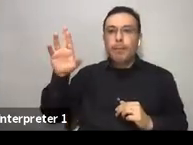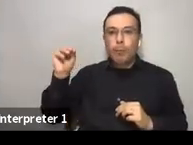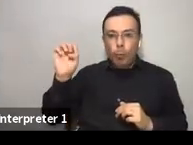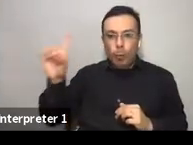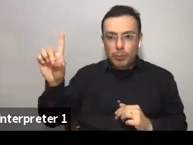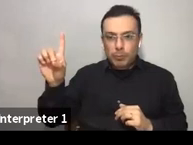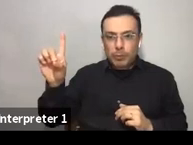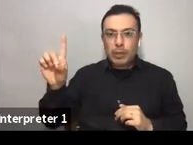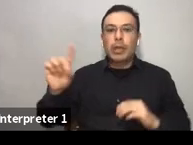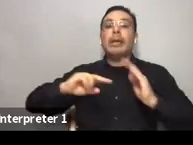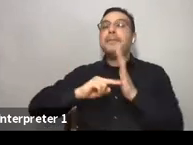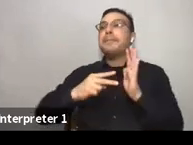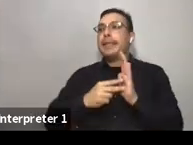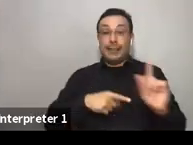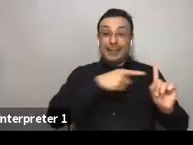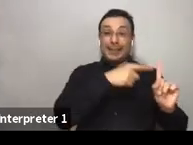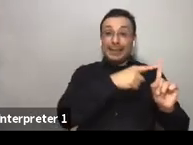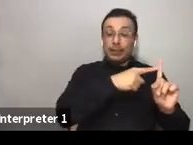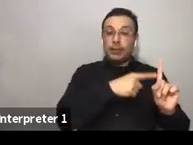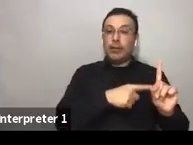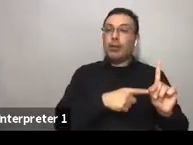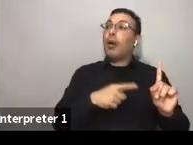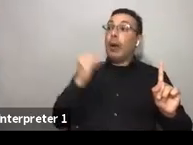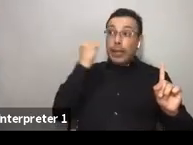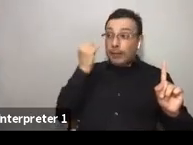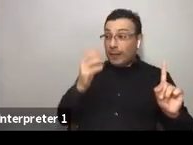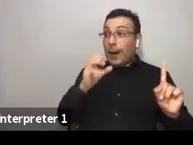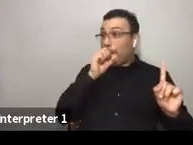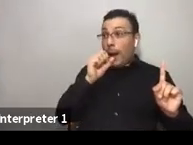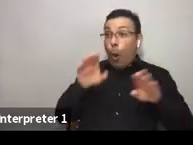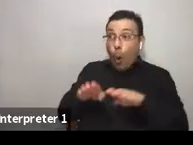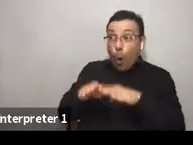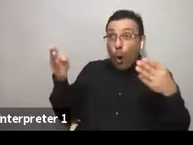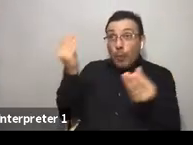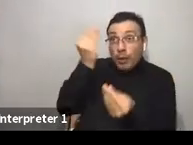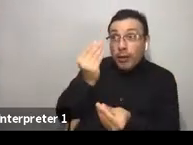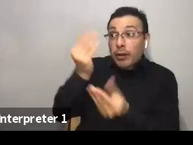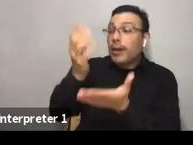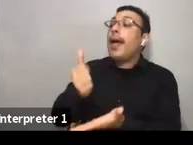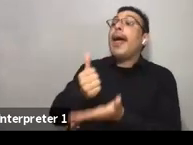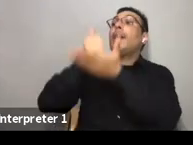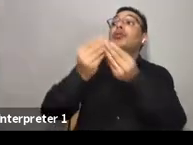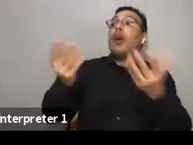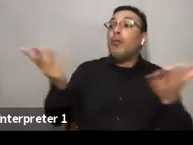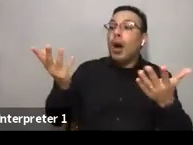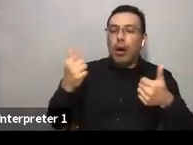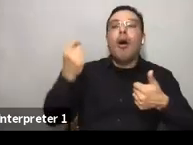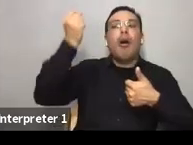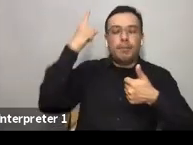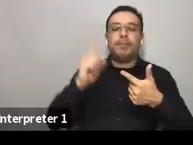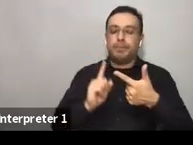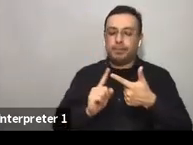or benefit that the sharing is going to help them address. It means the survivor was able to